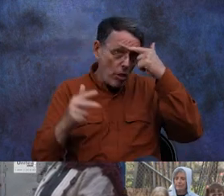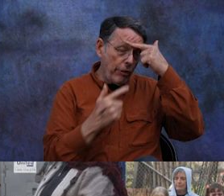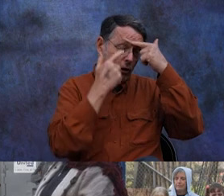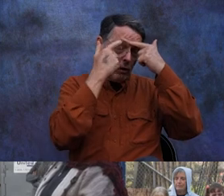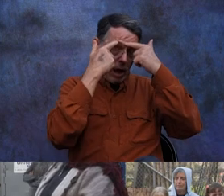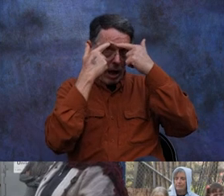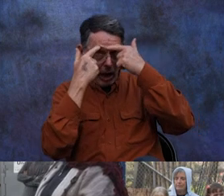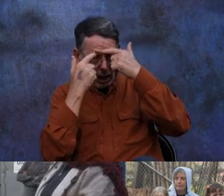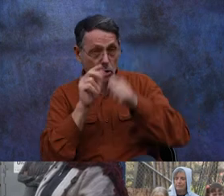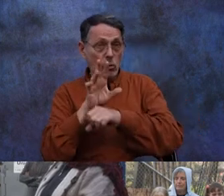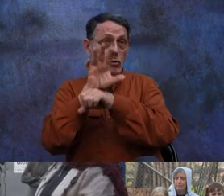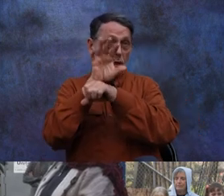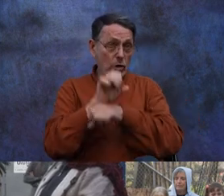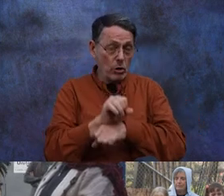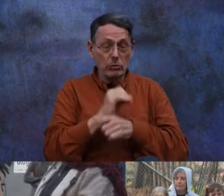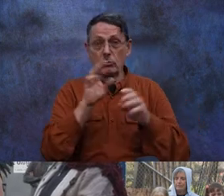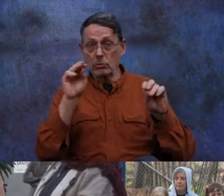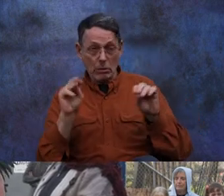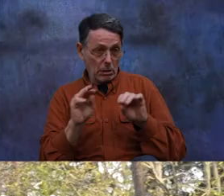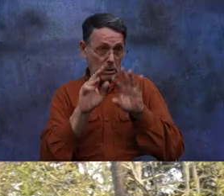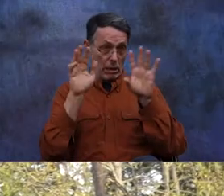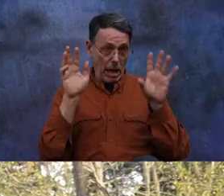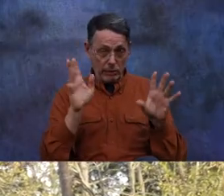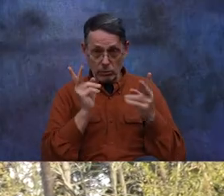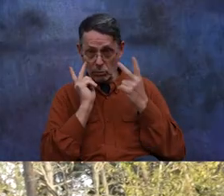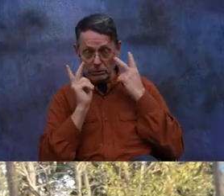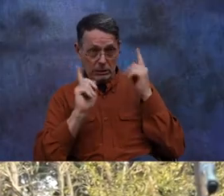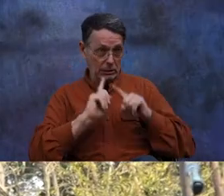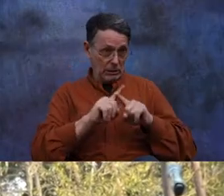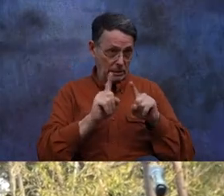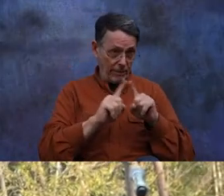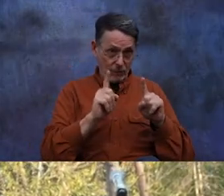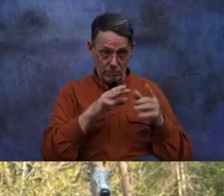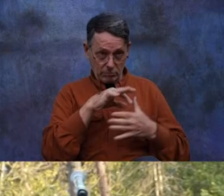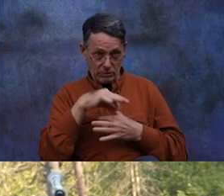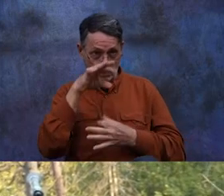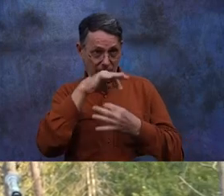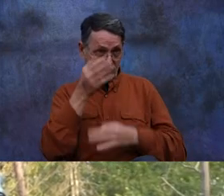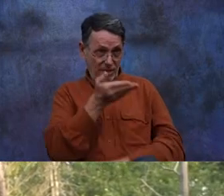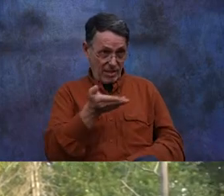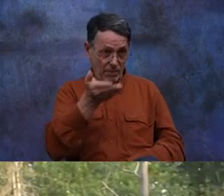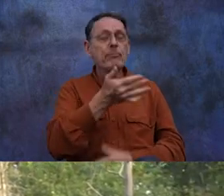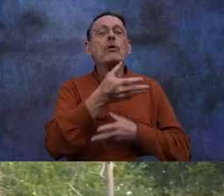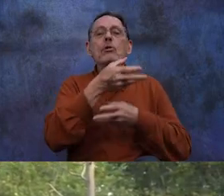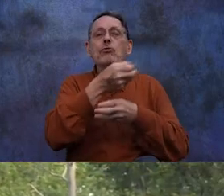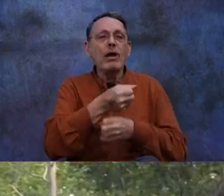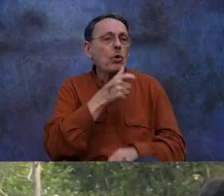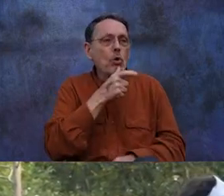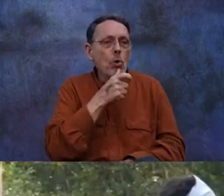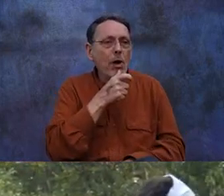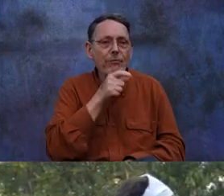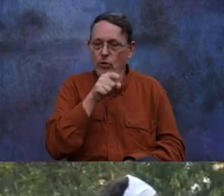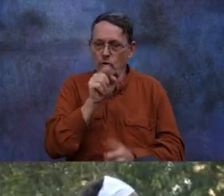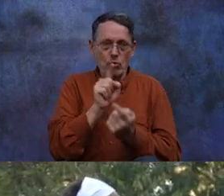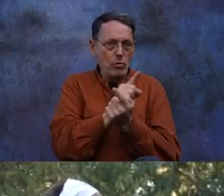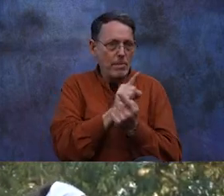the light, to the beings there, I invite you to trust that whoever you need to